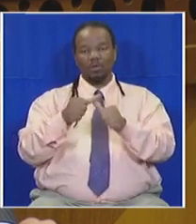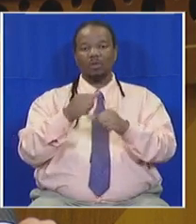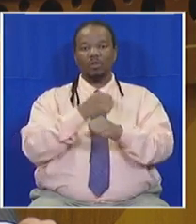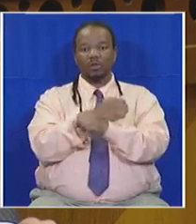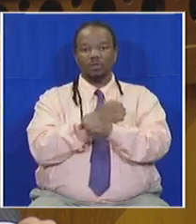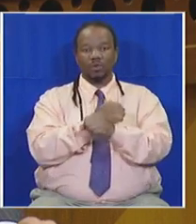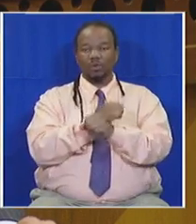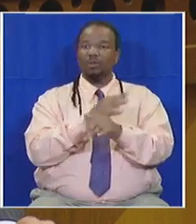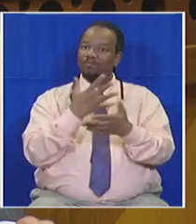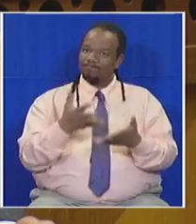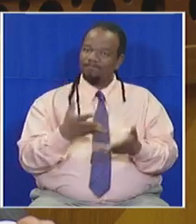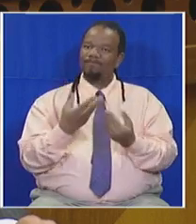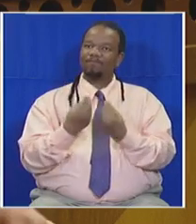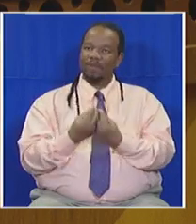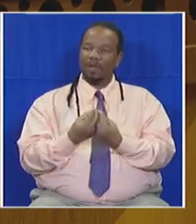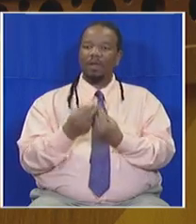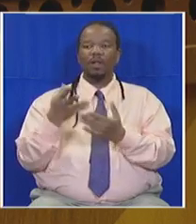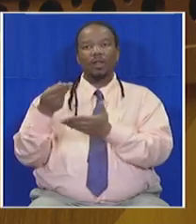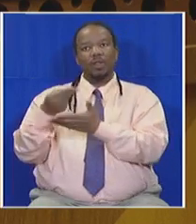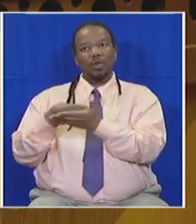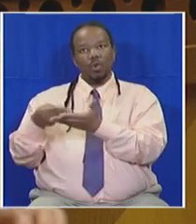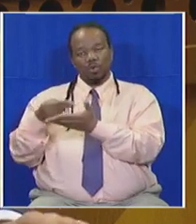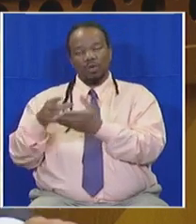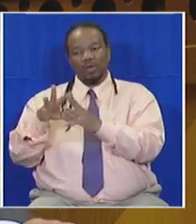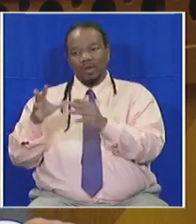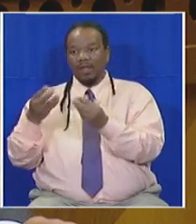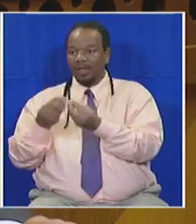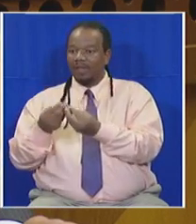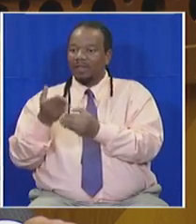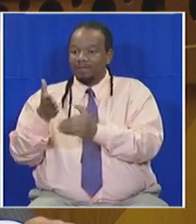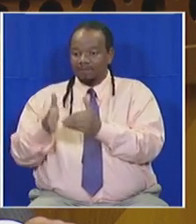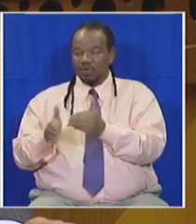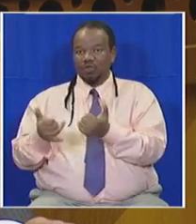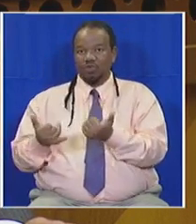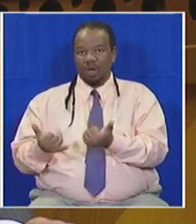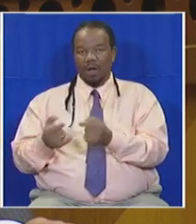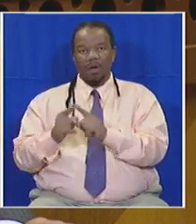contracts of the existing CWP implementing agents have come to an end. We're